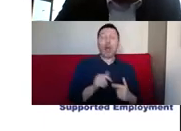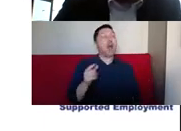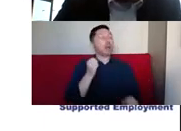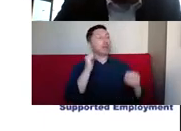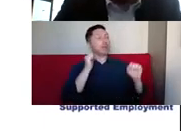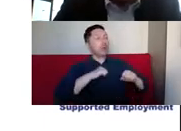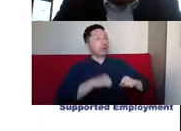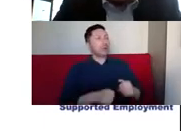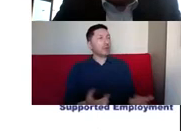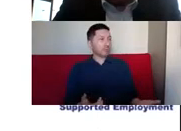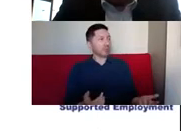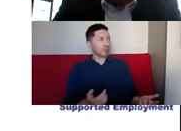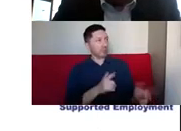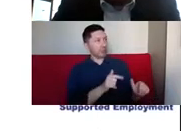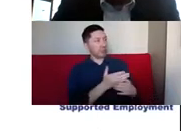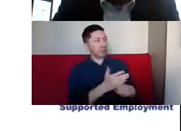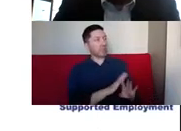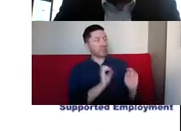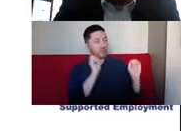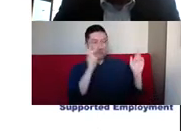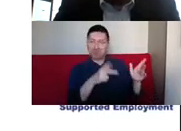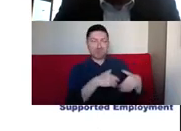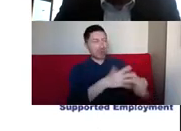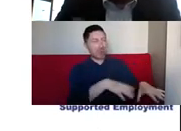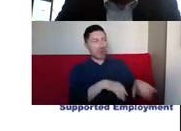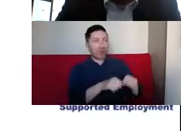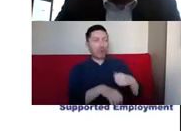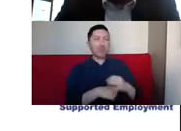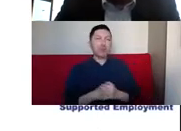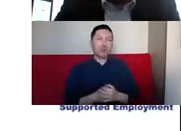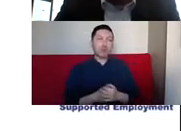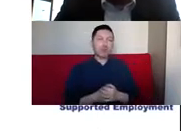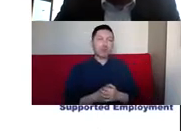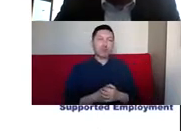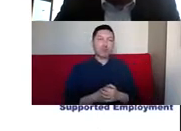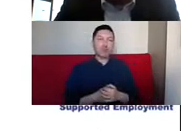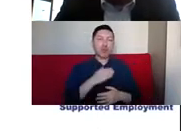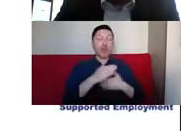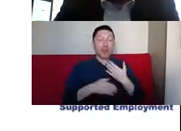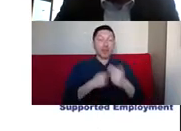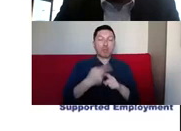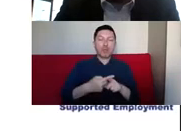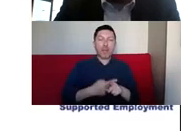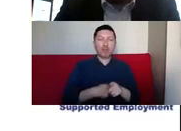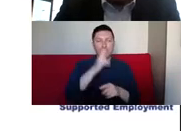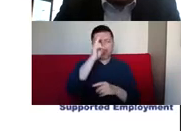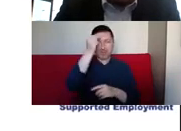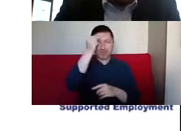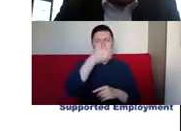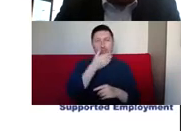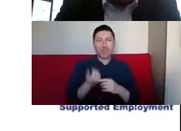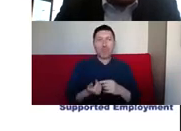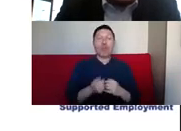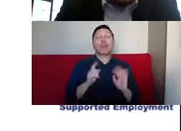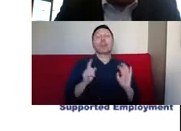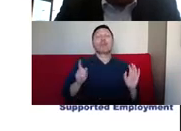working lives. And people with disabilities are no different in having to adapt to changing labor markets. And